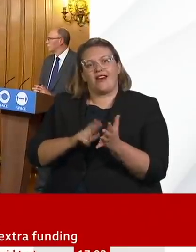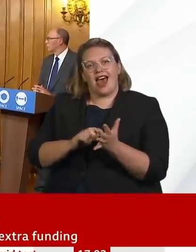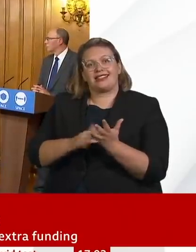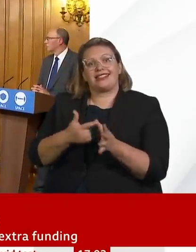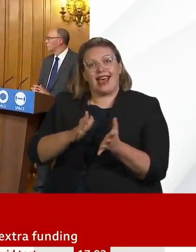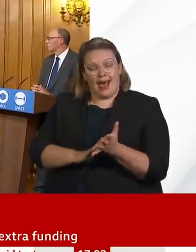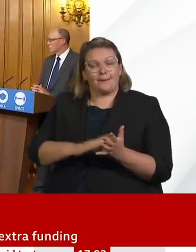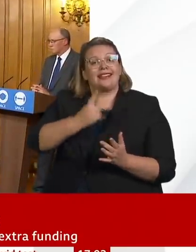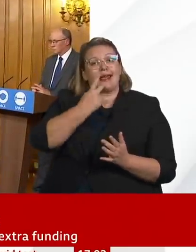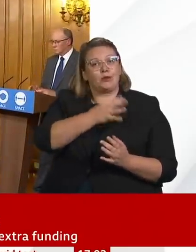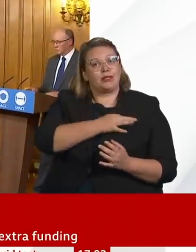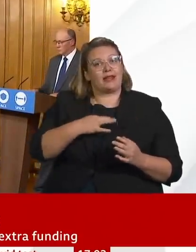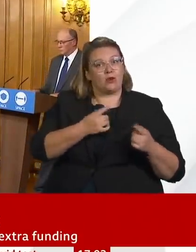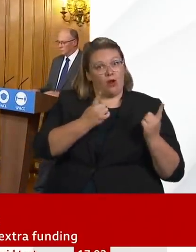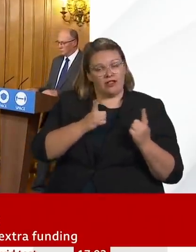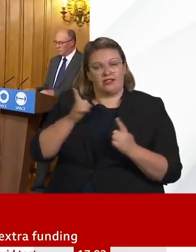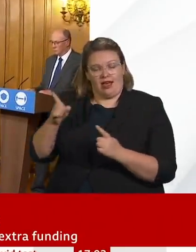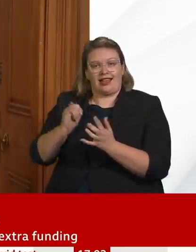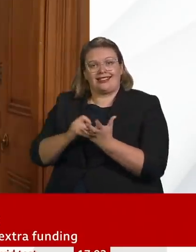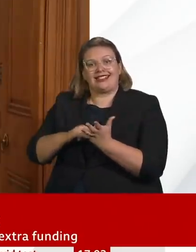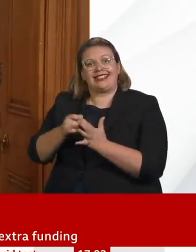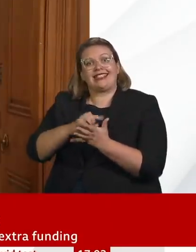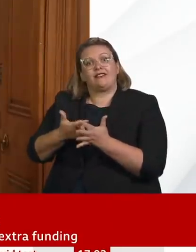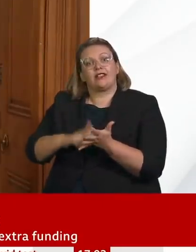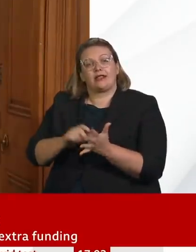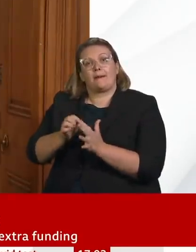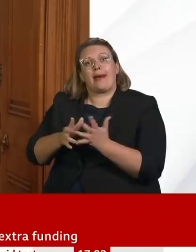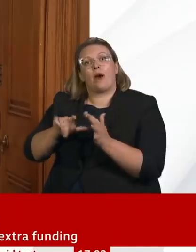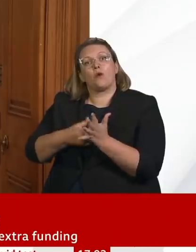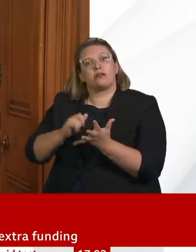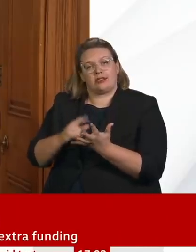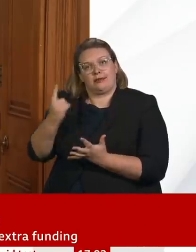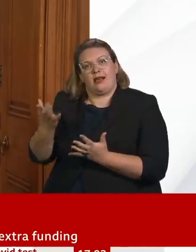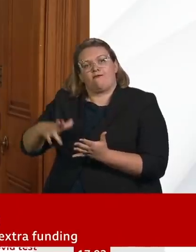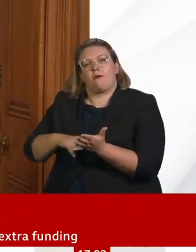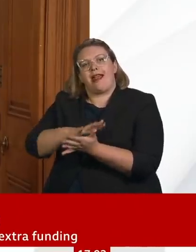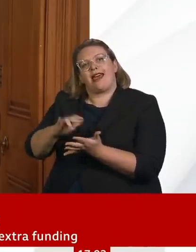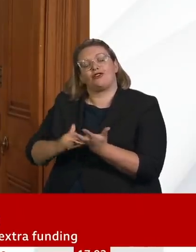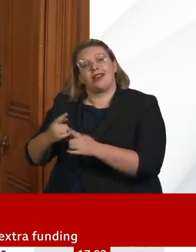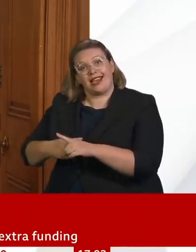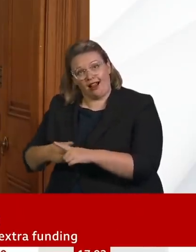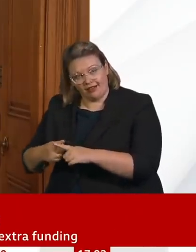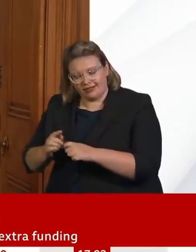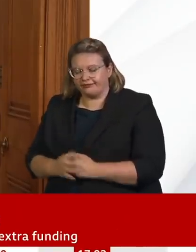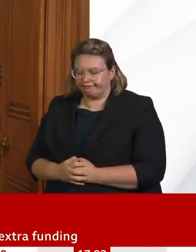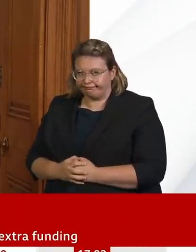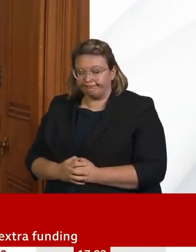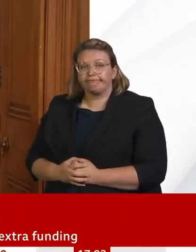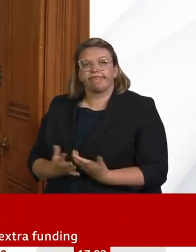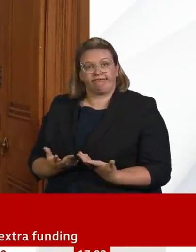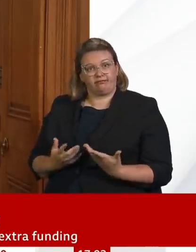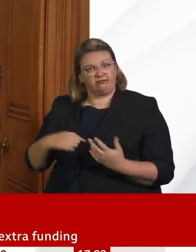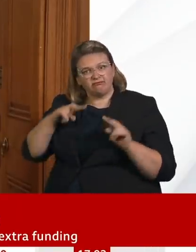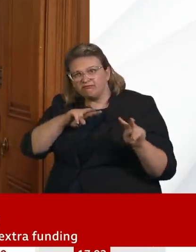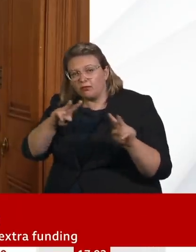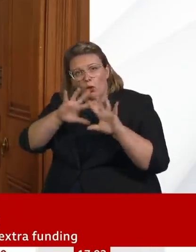Medical Officer. Across the world, the countries that are waging the most successful fights against coronavirus are